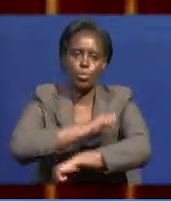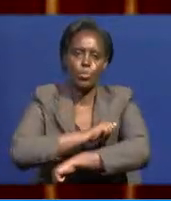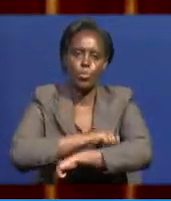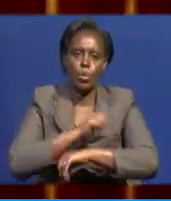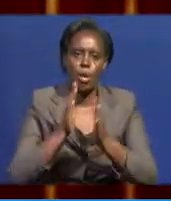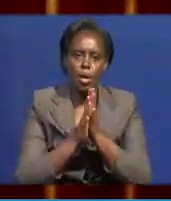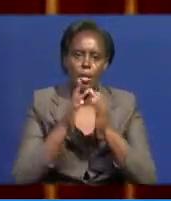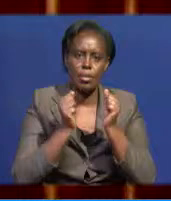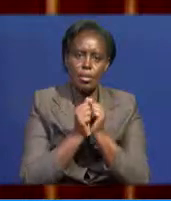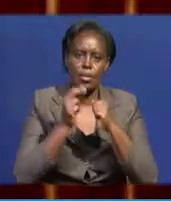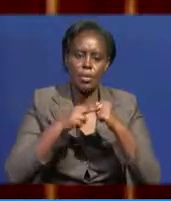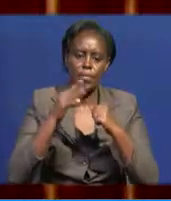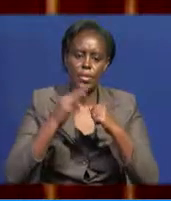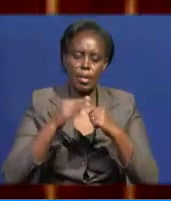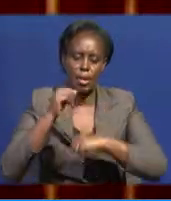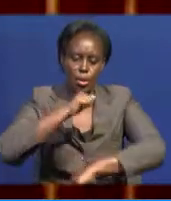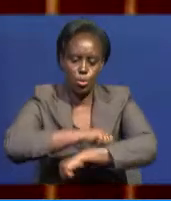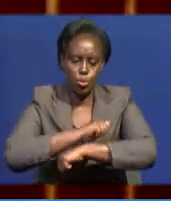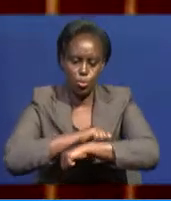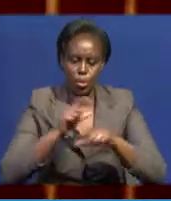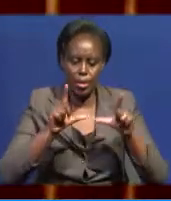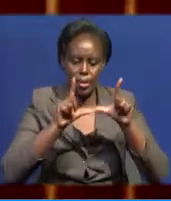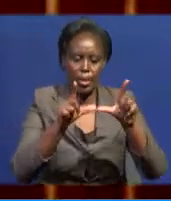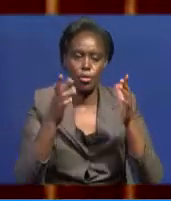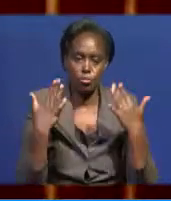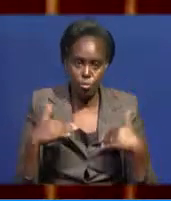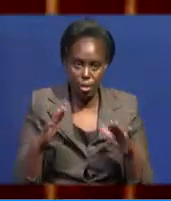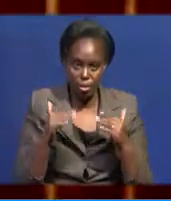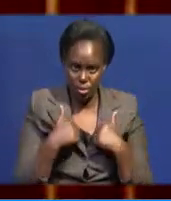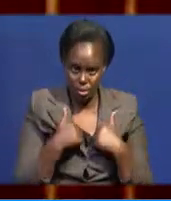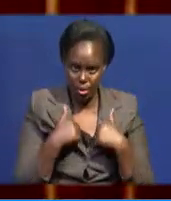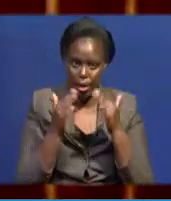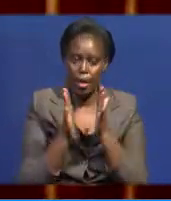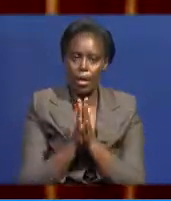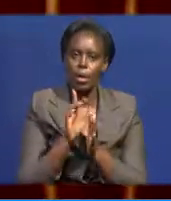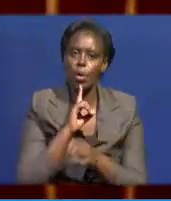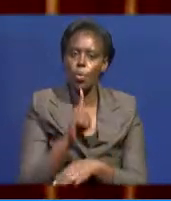public secondary schools. 78 schools have been titled, and